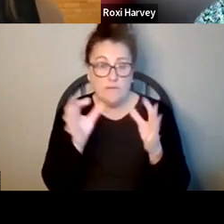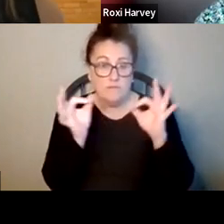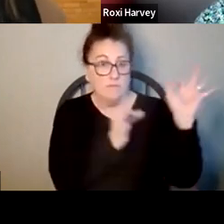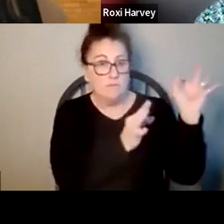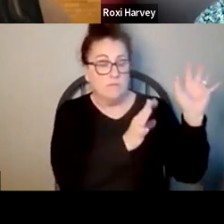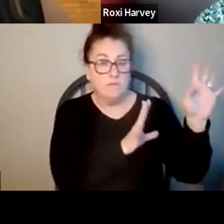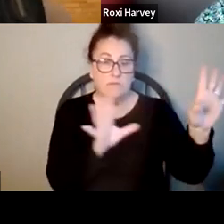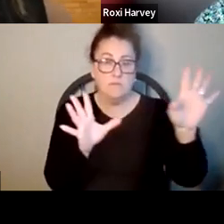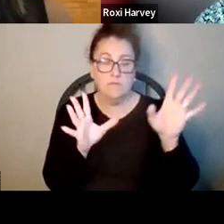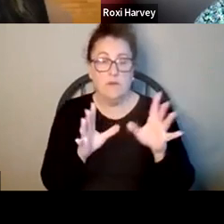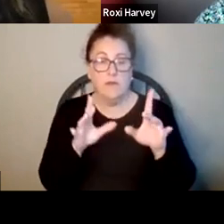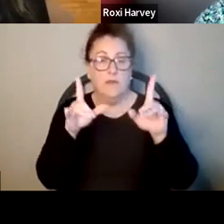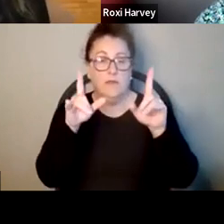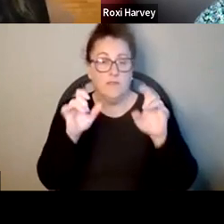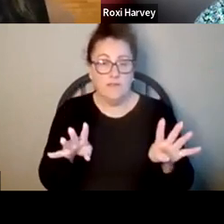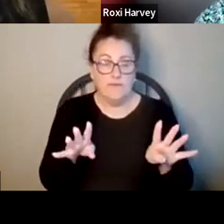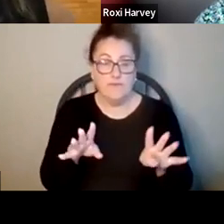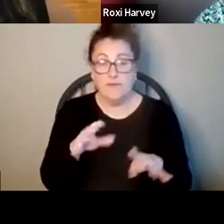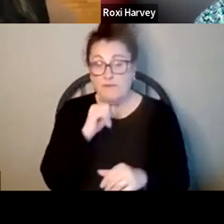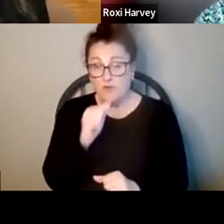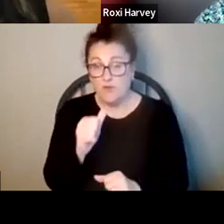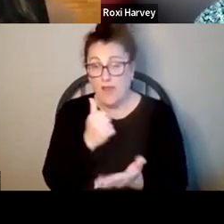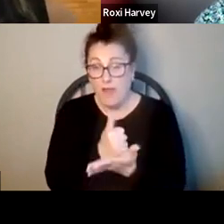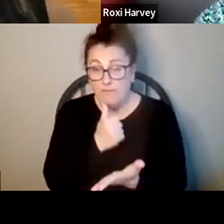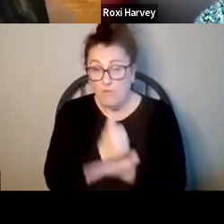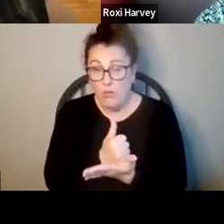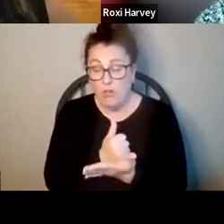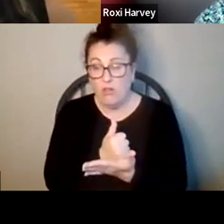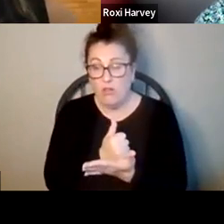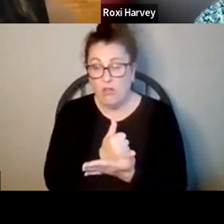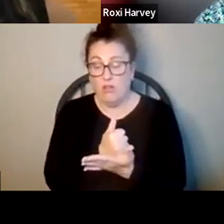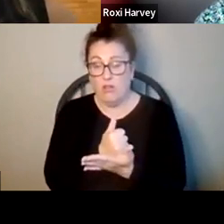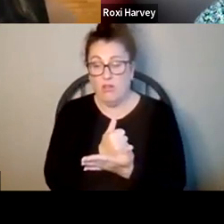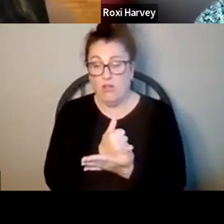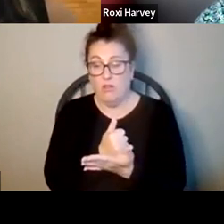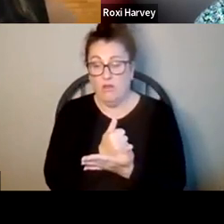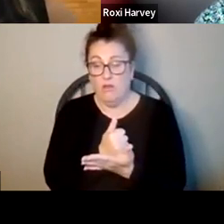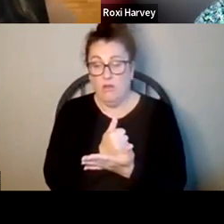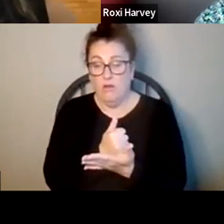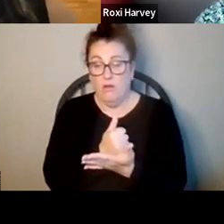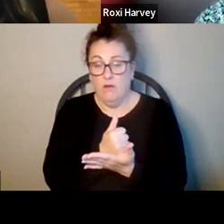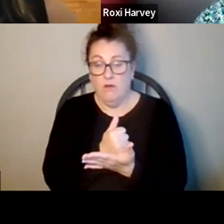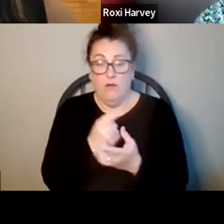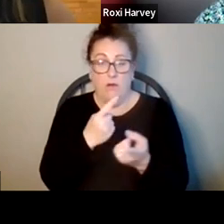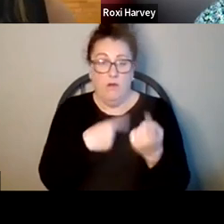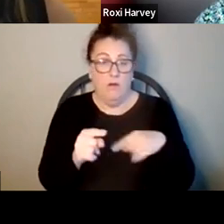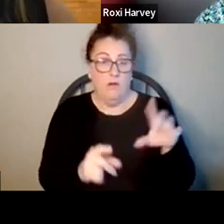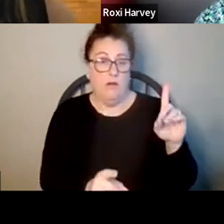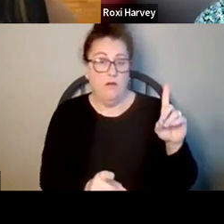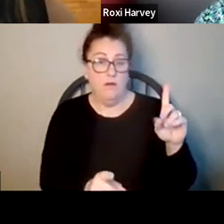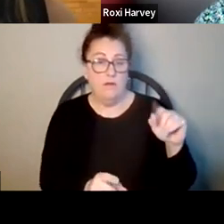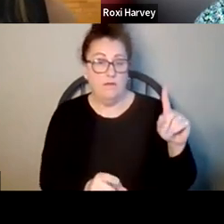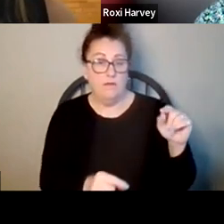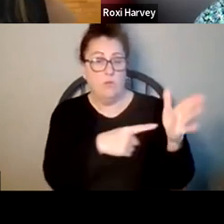survey isn't helpful in terms of beyond the data that it's already presented to